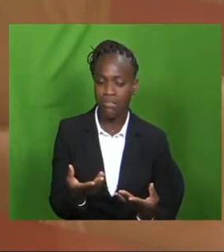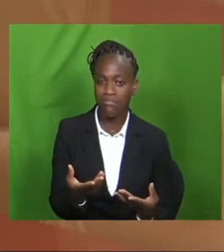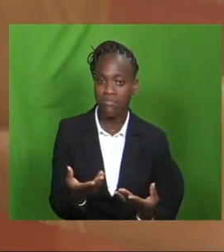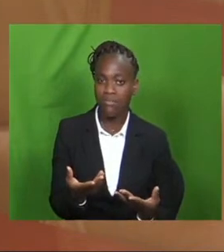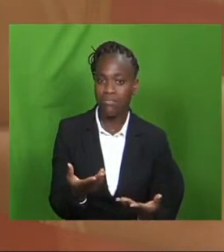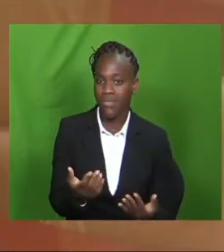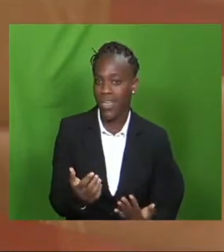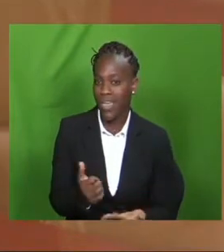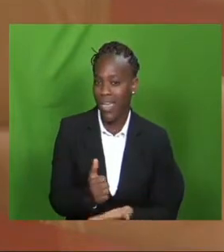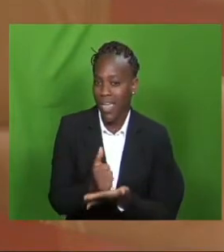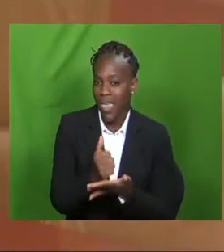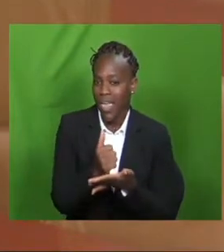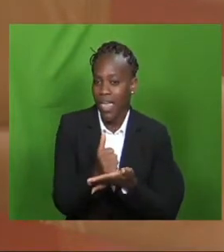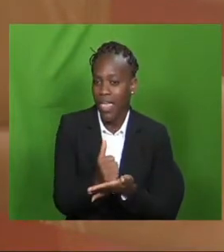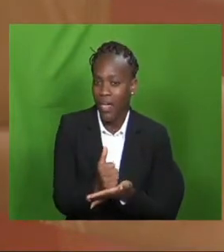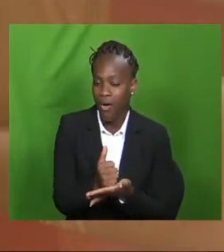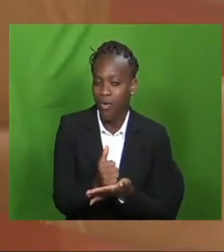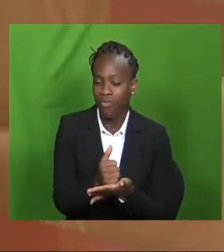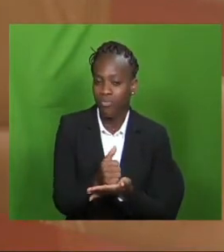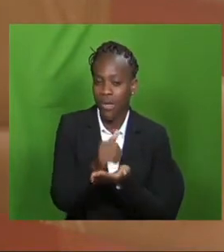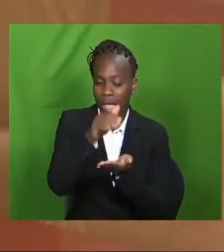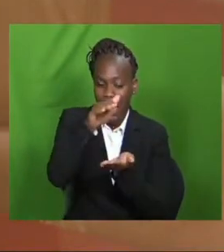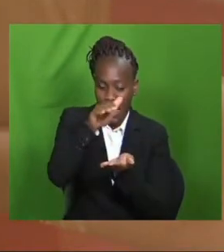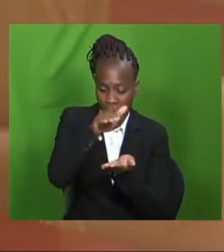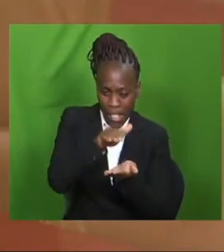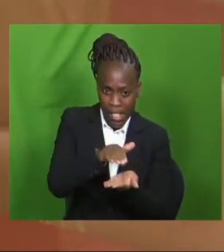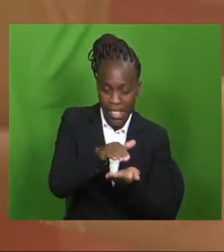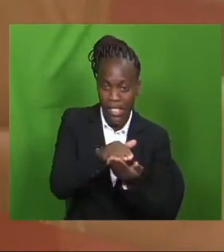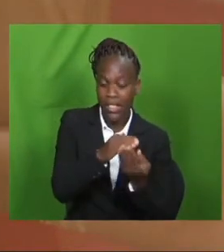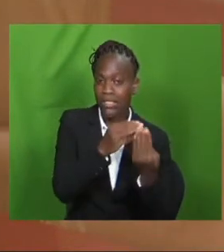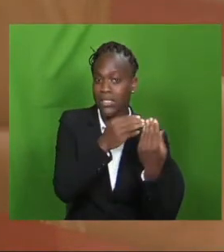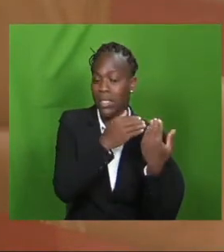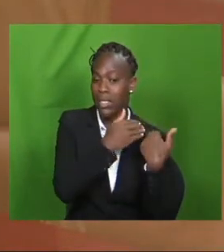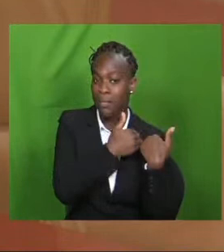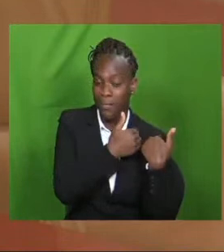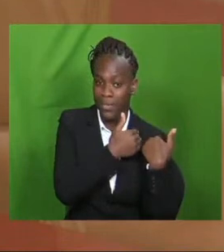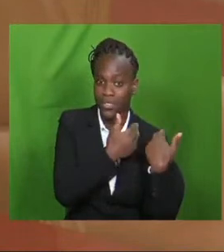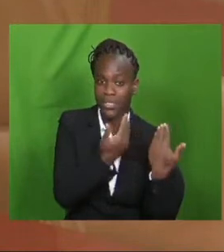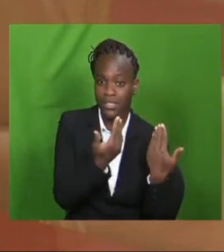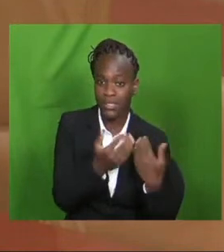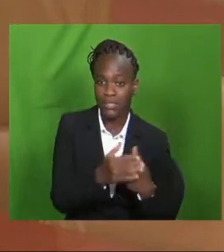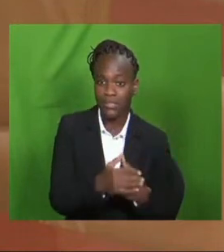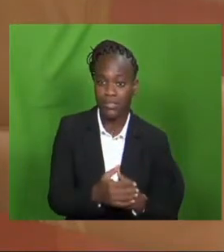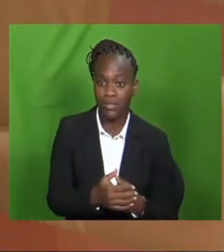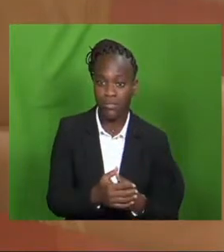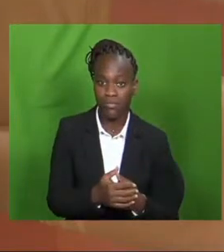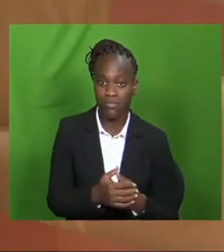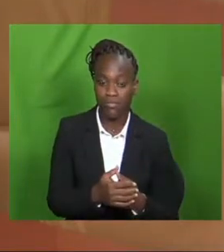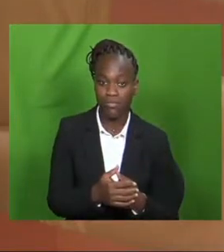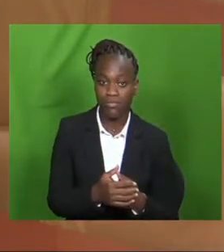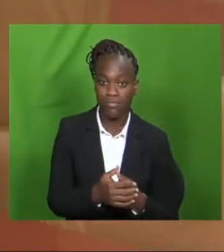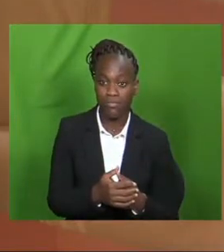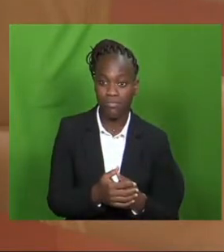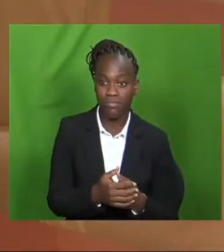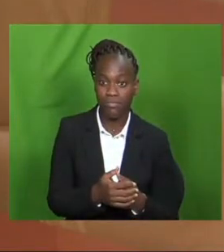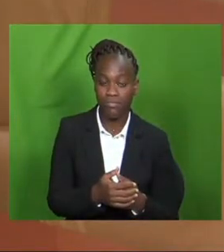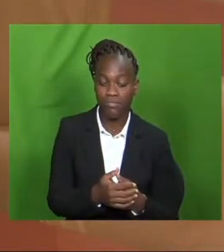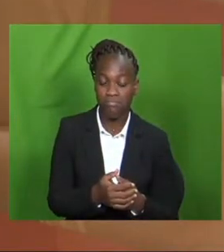help lessen the burden they go through when they need to